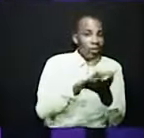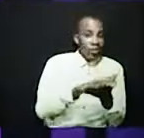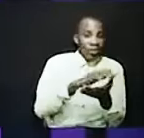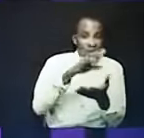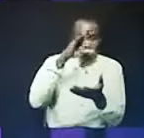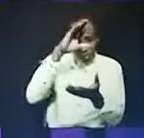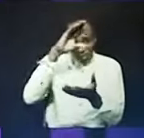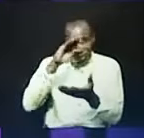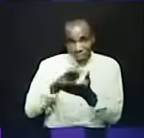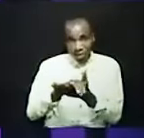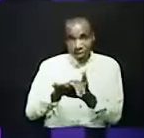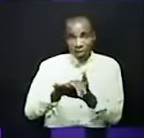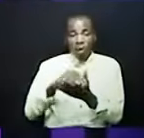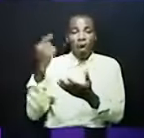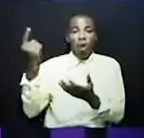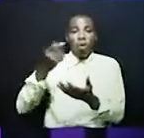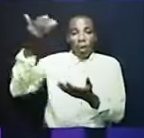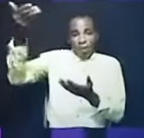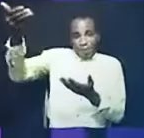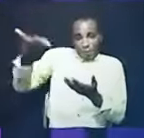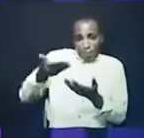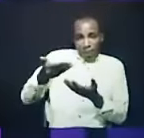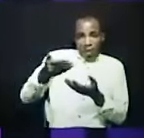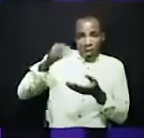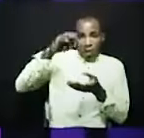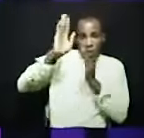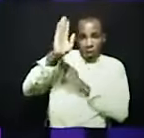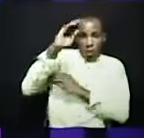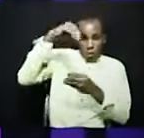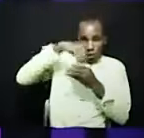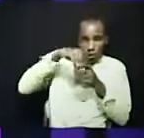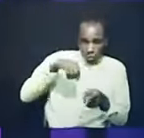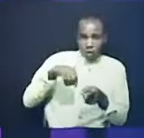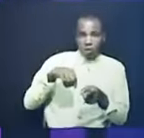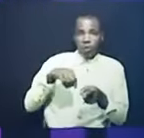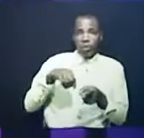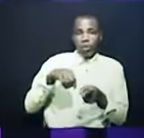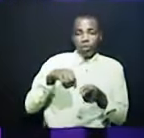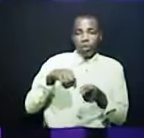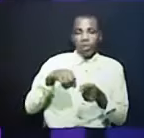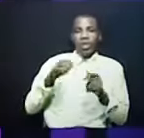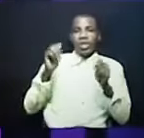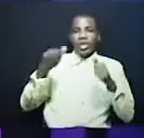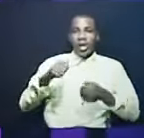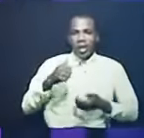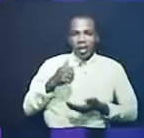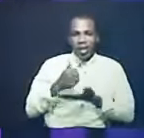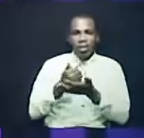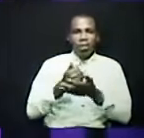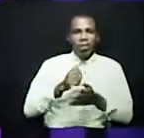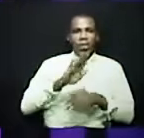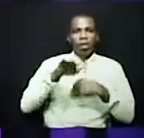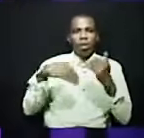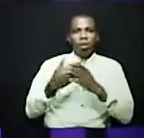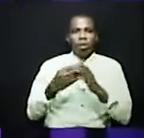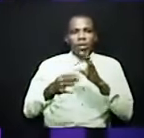draw the third party into the relationship, it guarantees spiritual blessing.